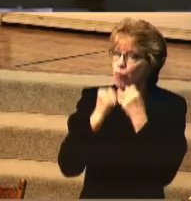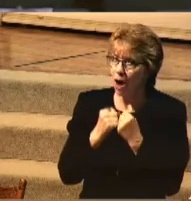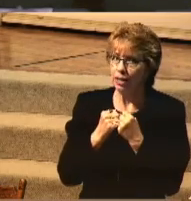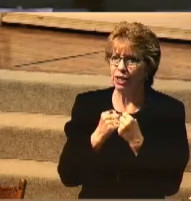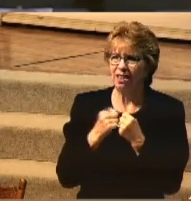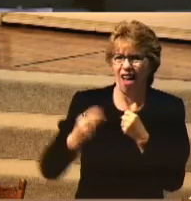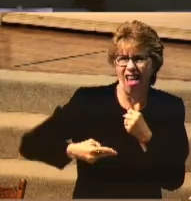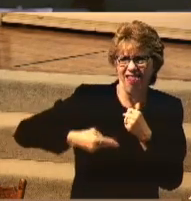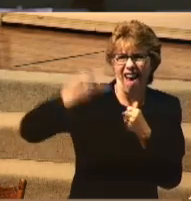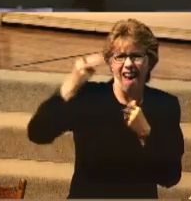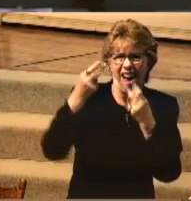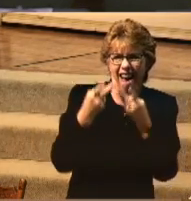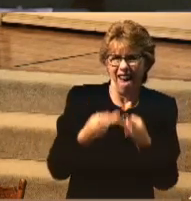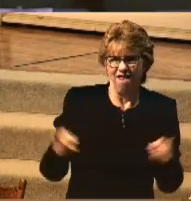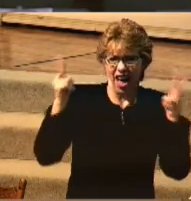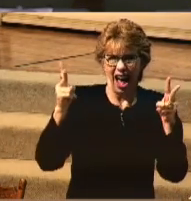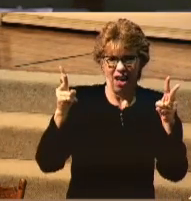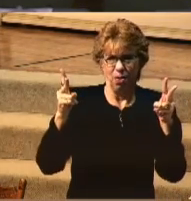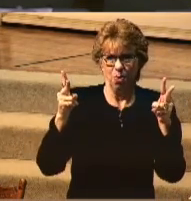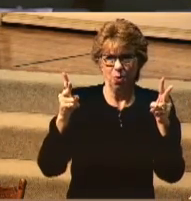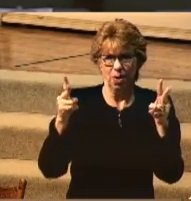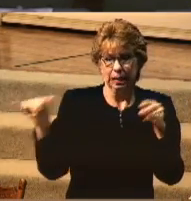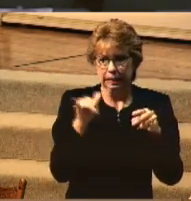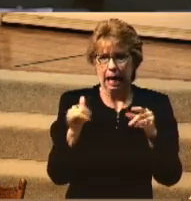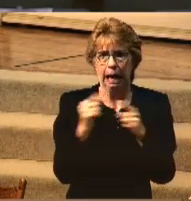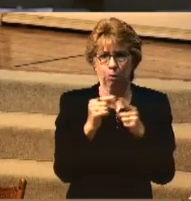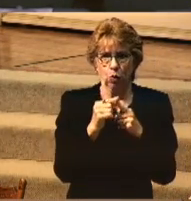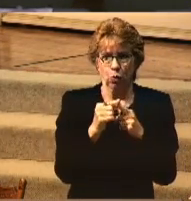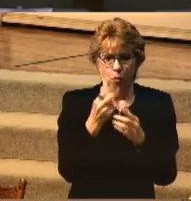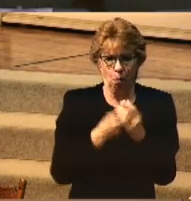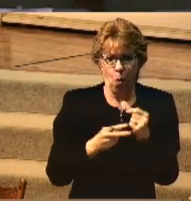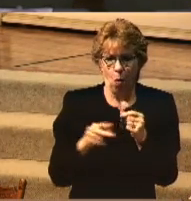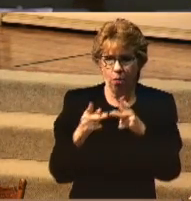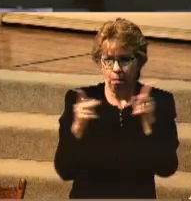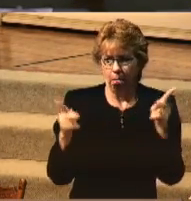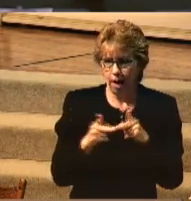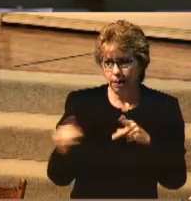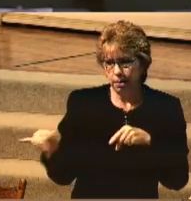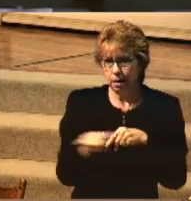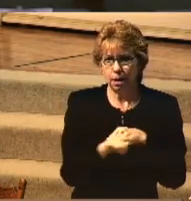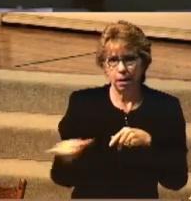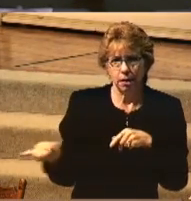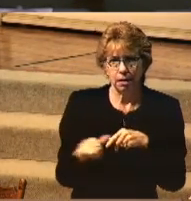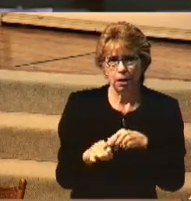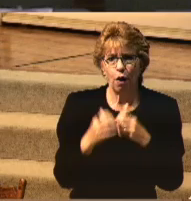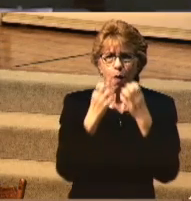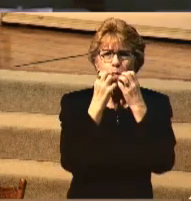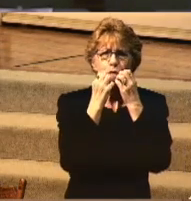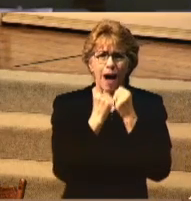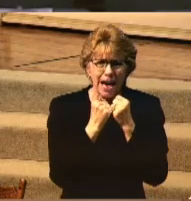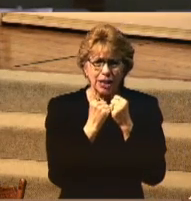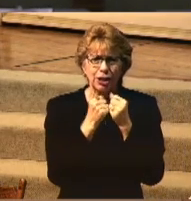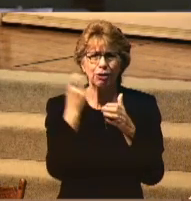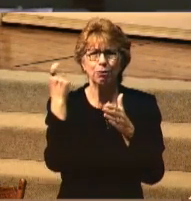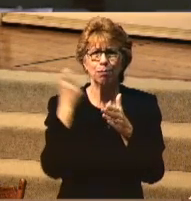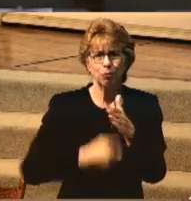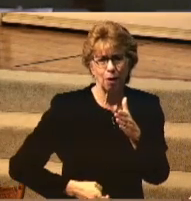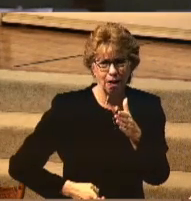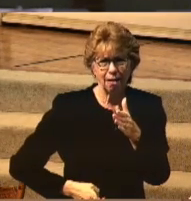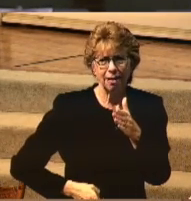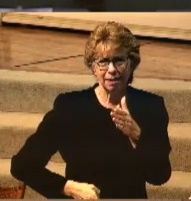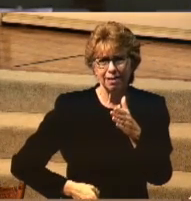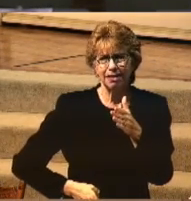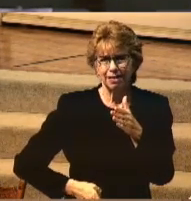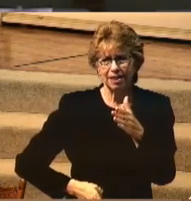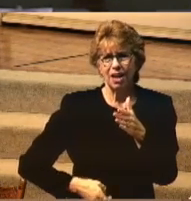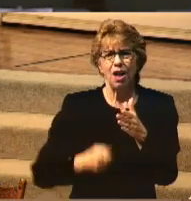the high value, same word, both places. The precious price, the